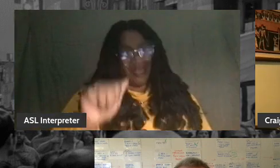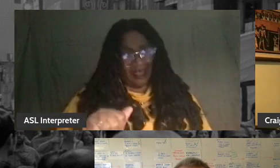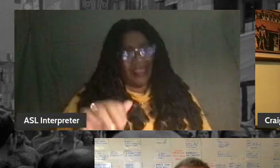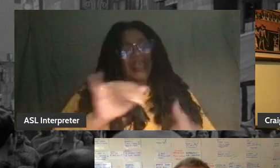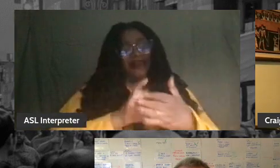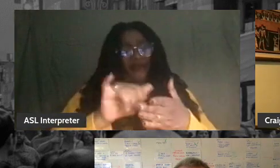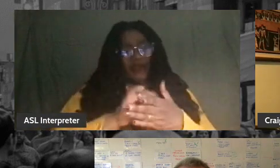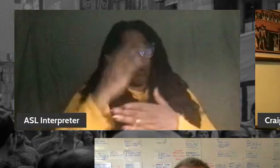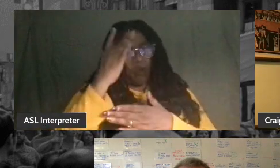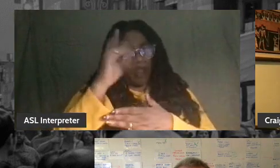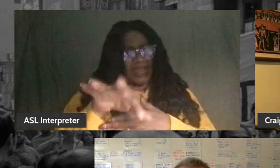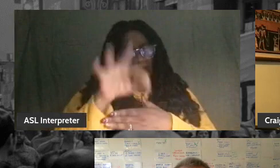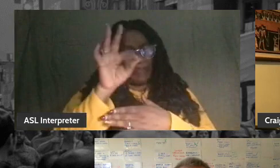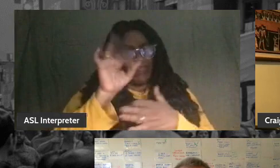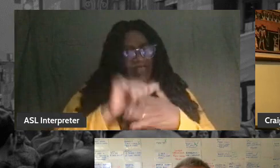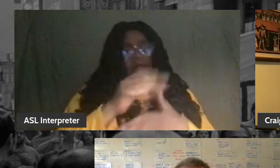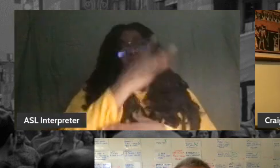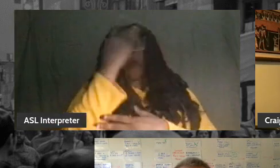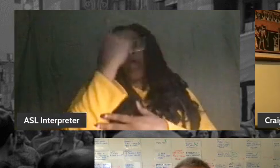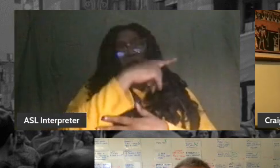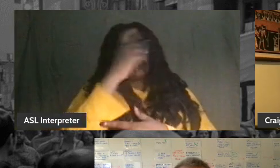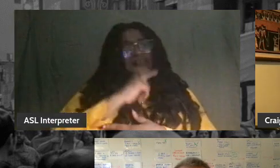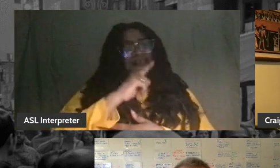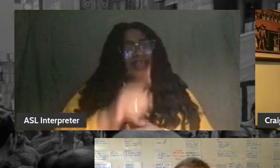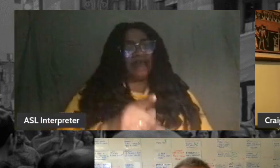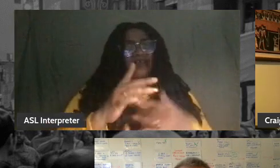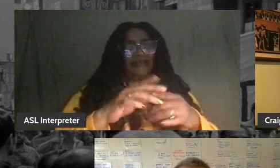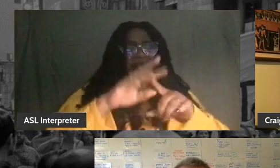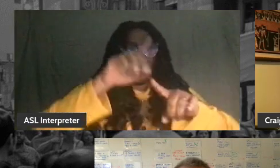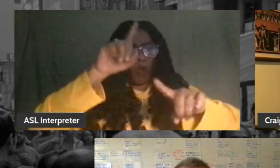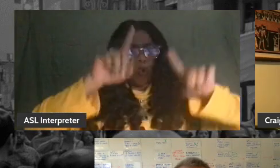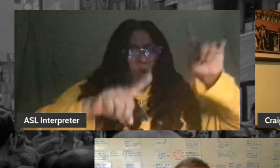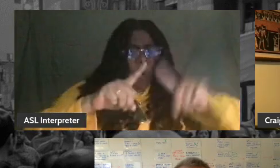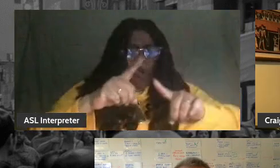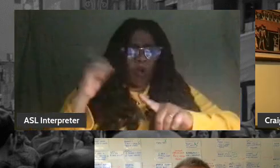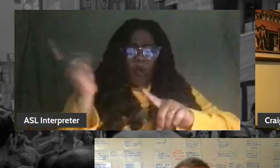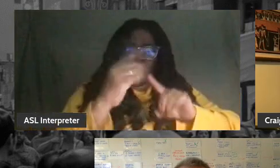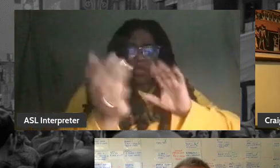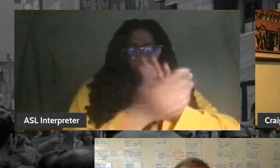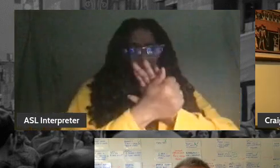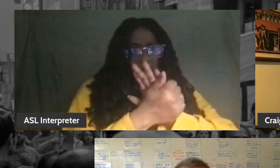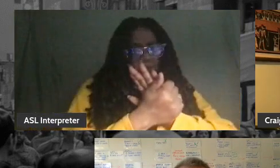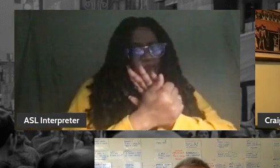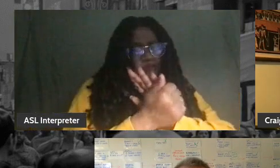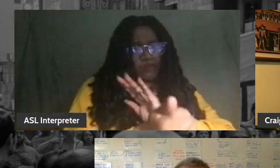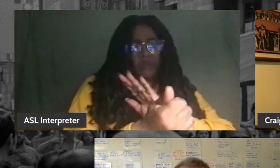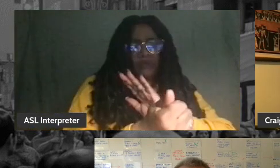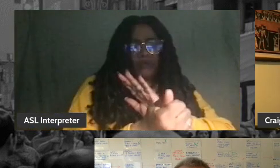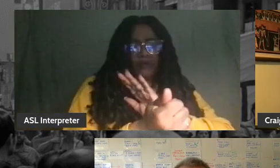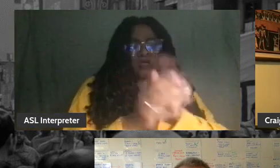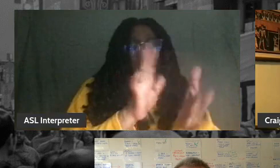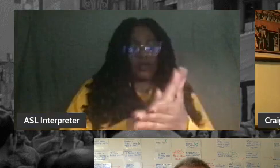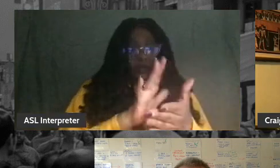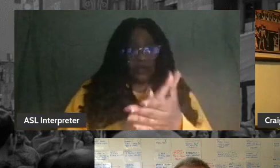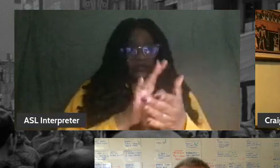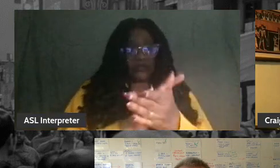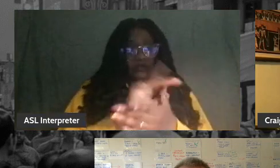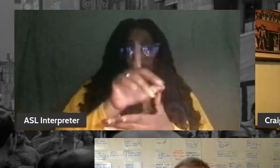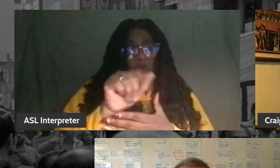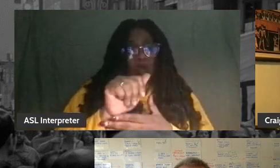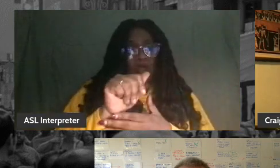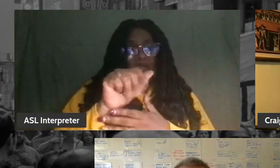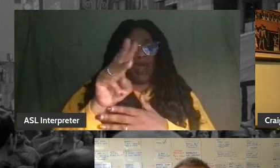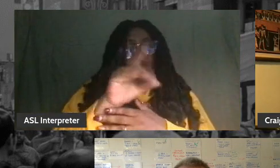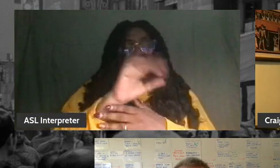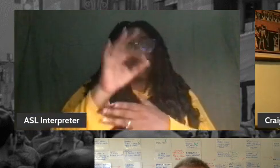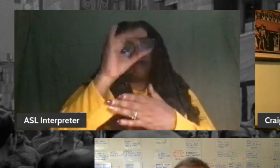Columbia was that they have a very well-regarded school of law of the arts, called the Kernikin School